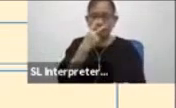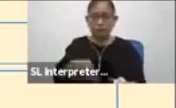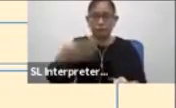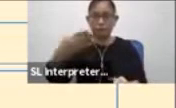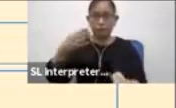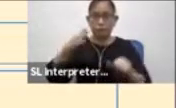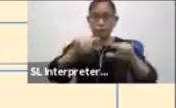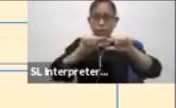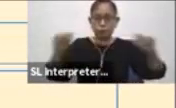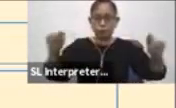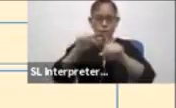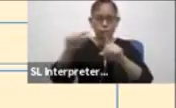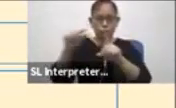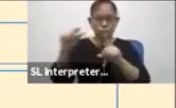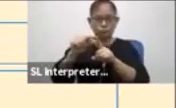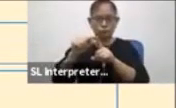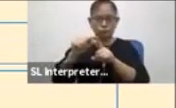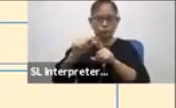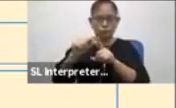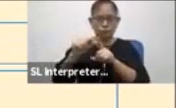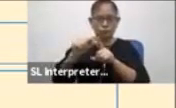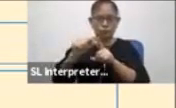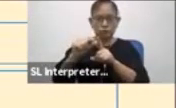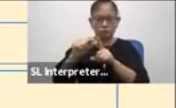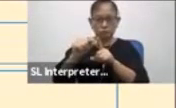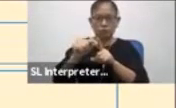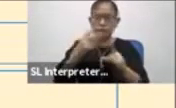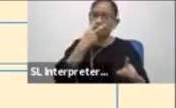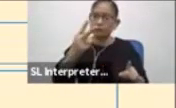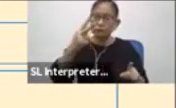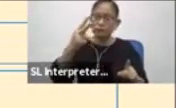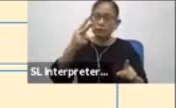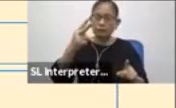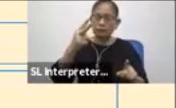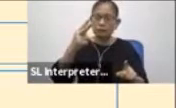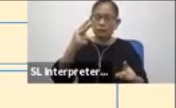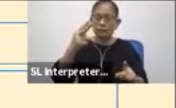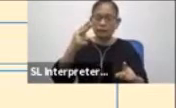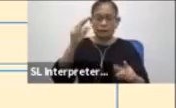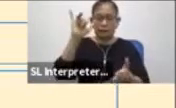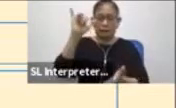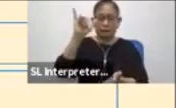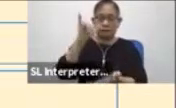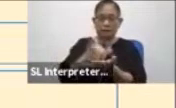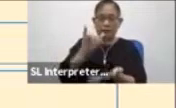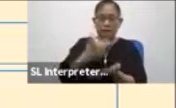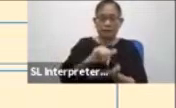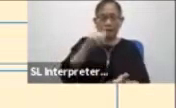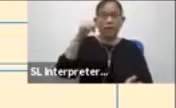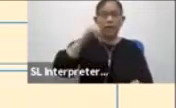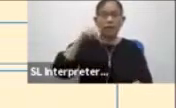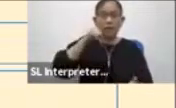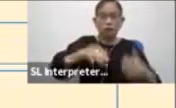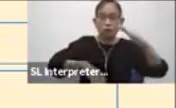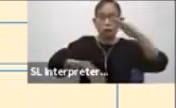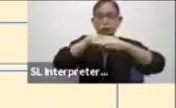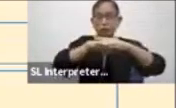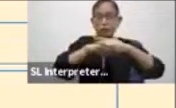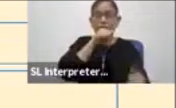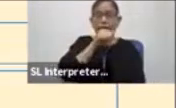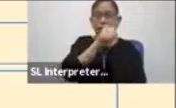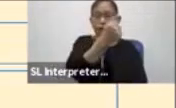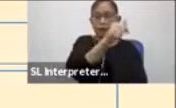It's a common perceive of among the community that when when girls reach 10 to 12 years